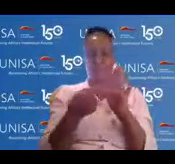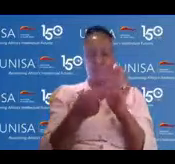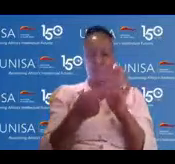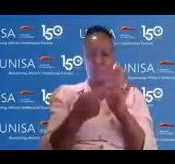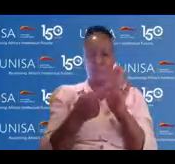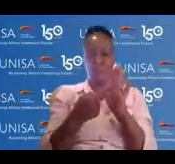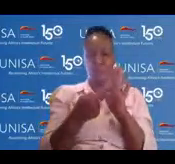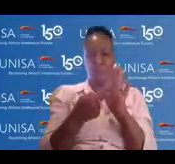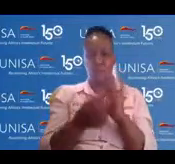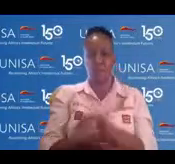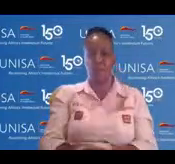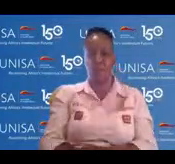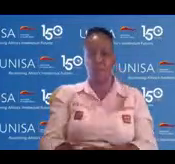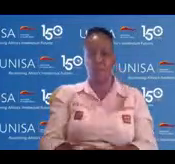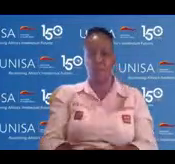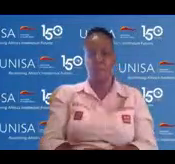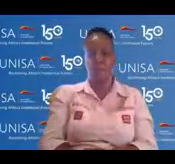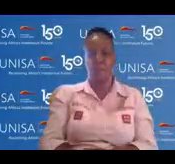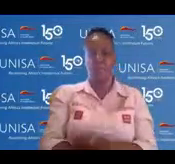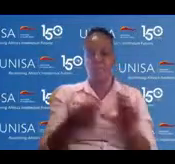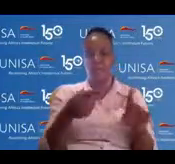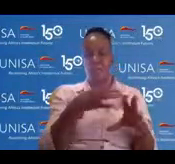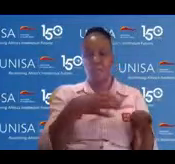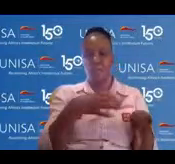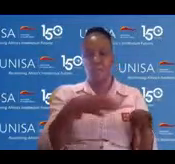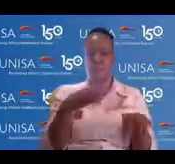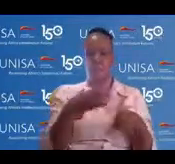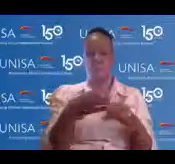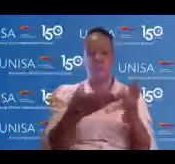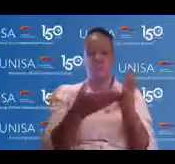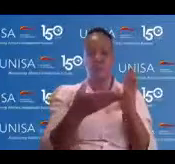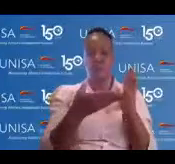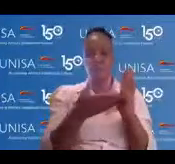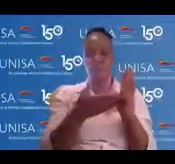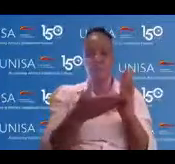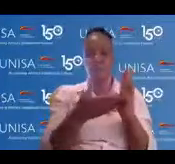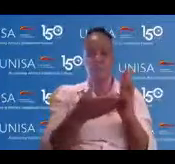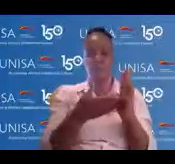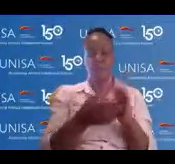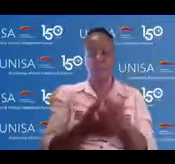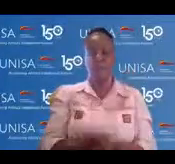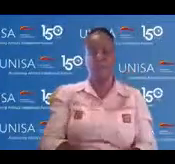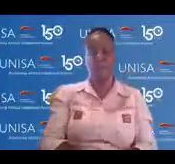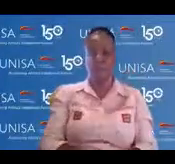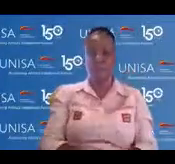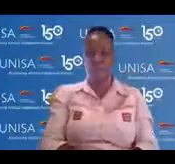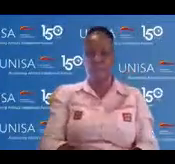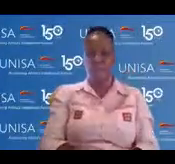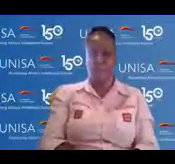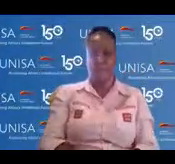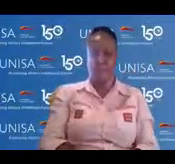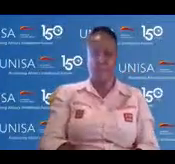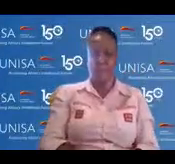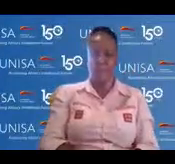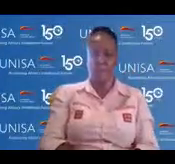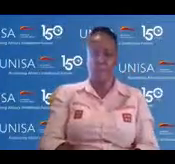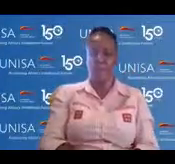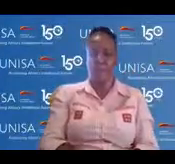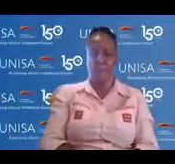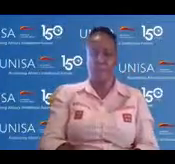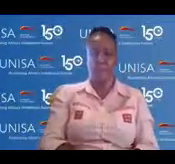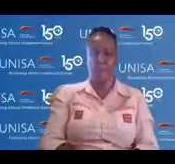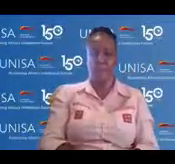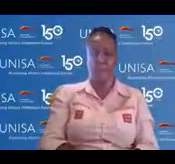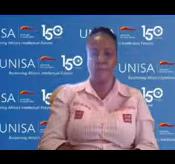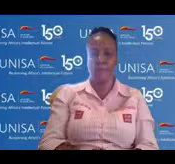So with this activity, okay, you have already go to overview. But this one, you just drag and drop it into the